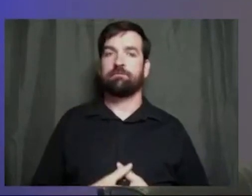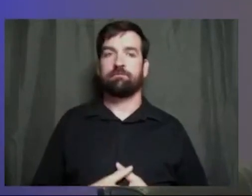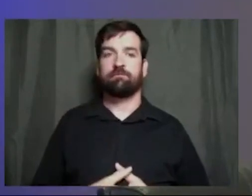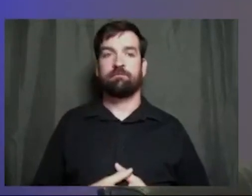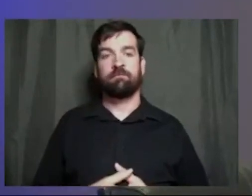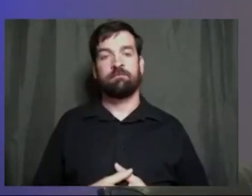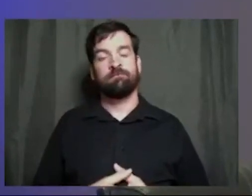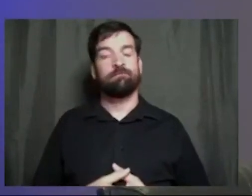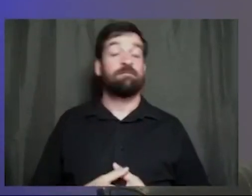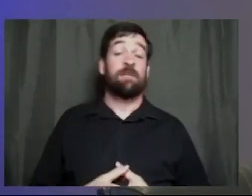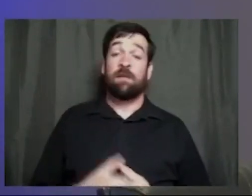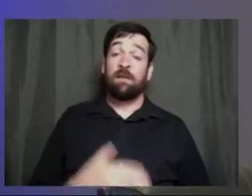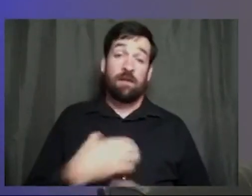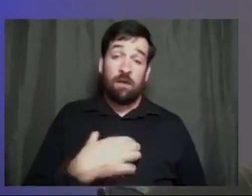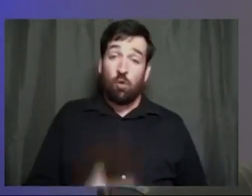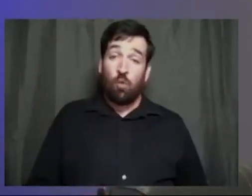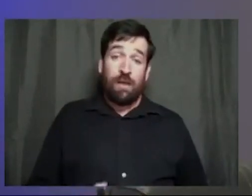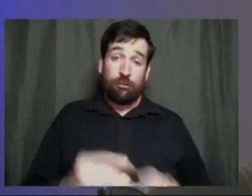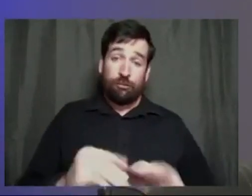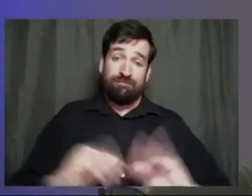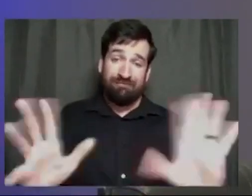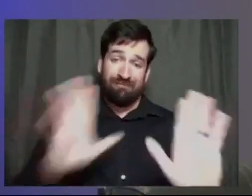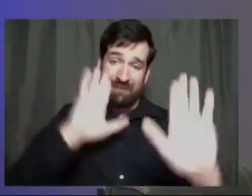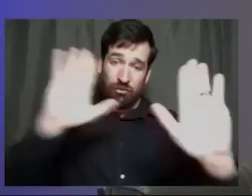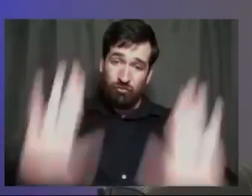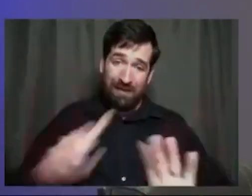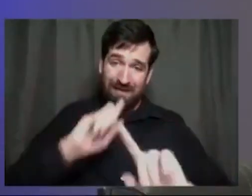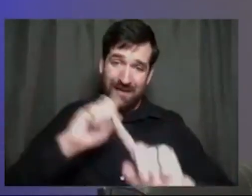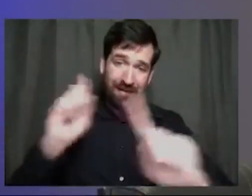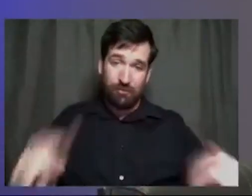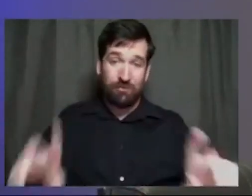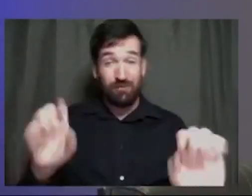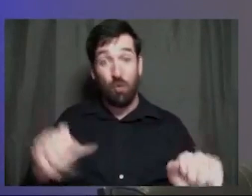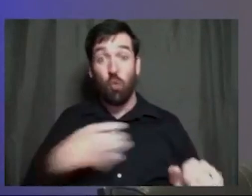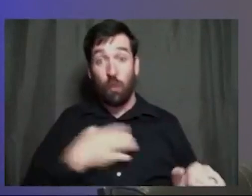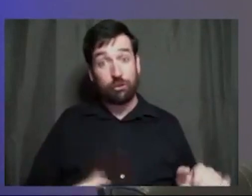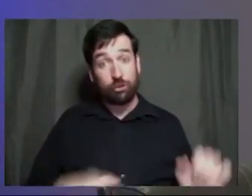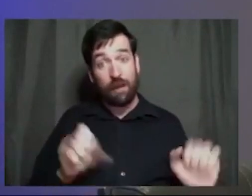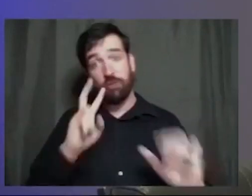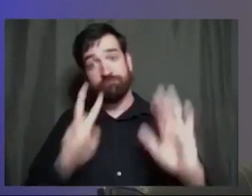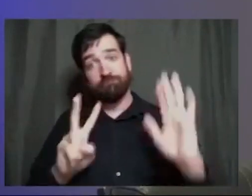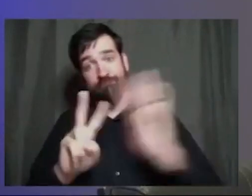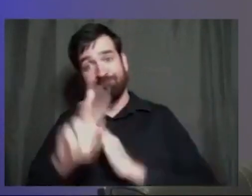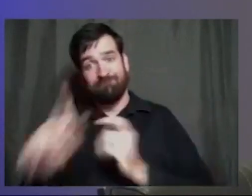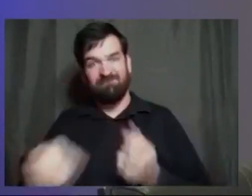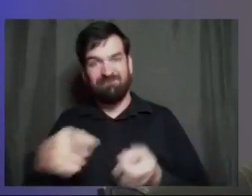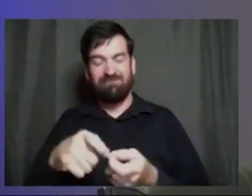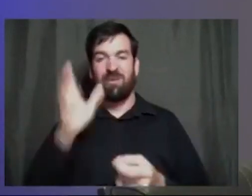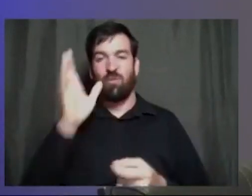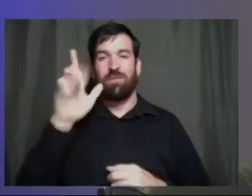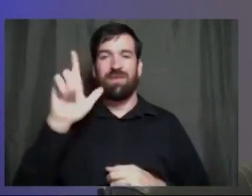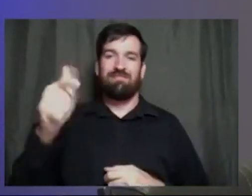had a great answer for you, and I had a crystal ball that could tell me. I think it's going to be later this fall.